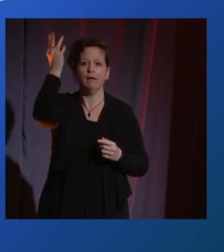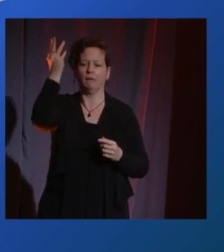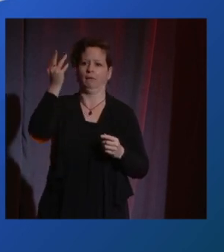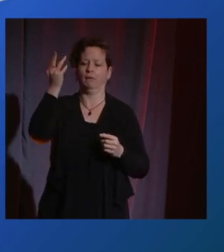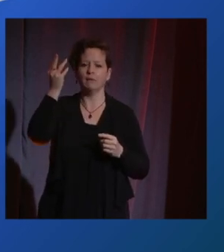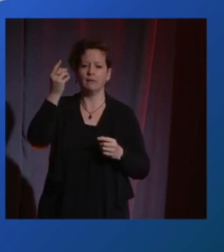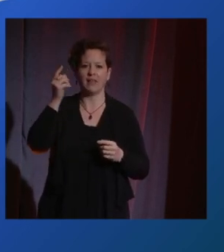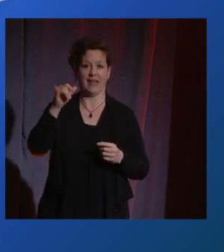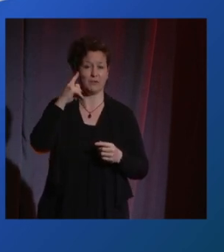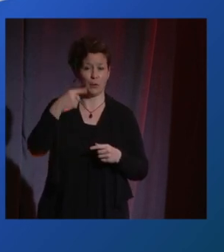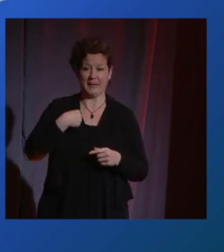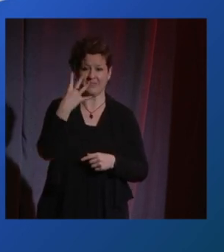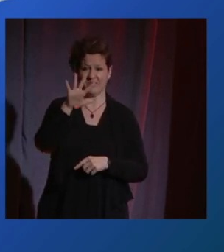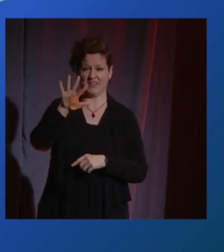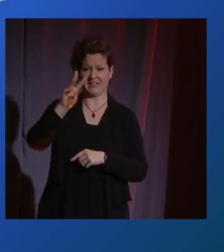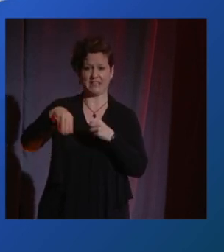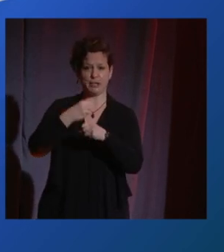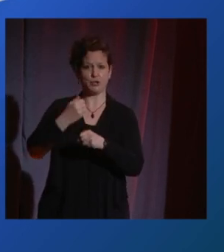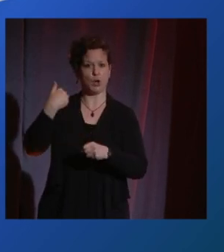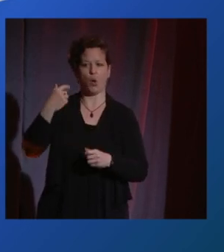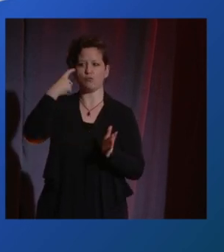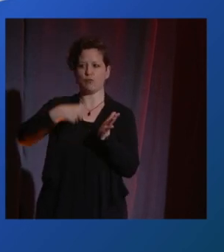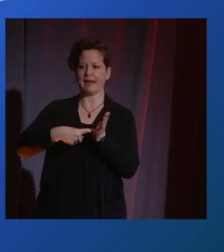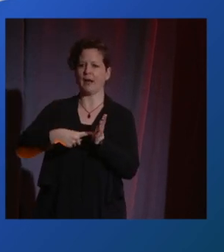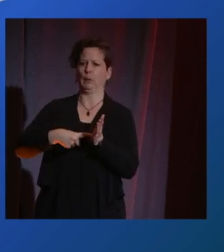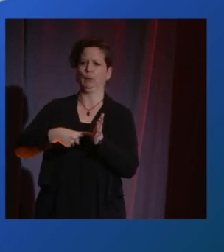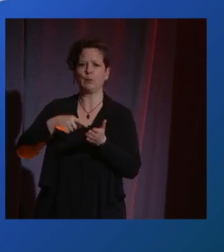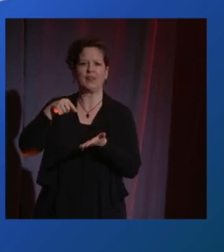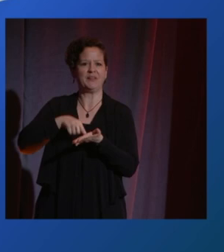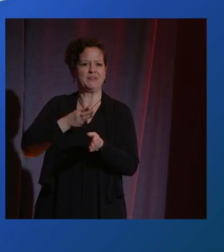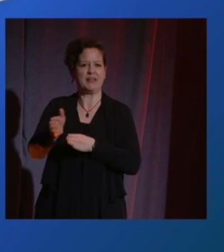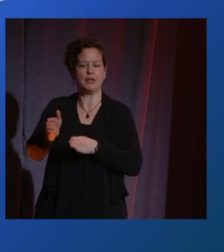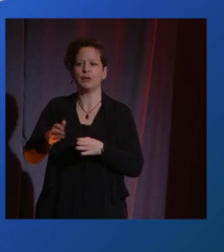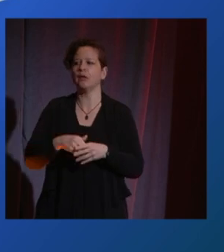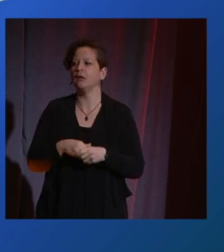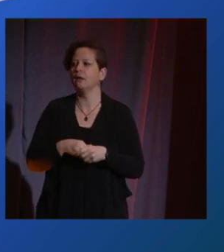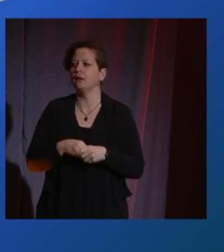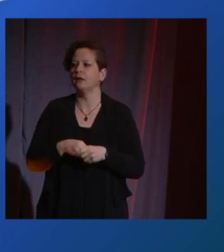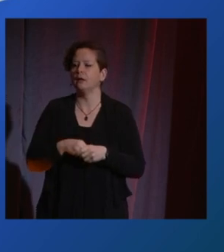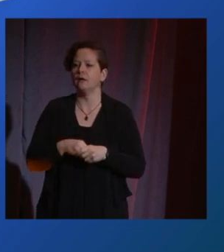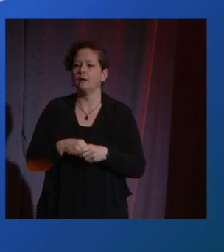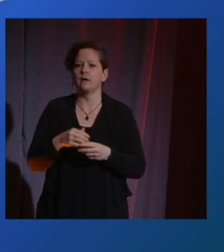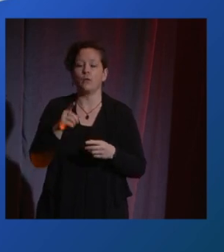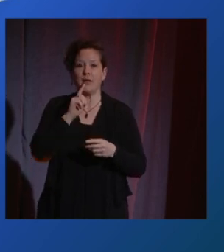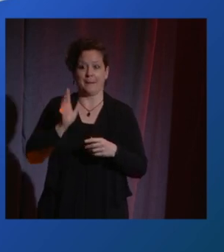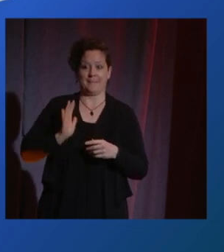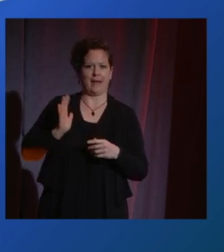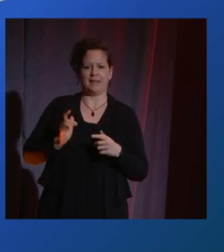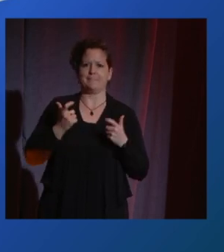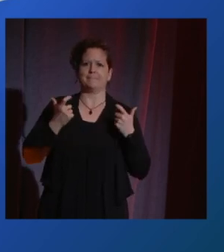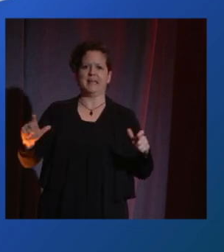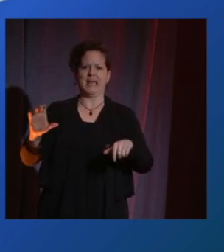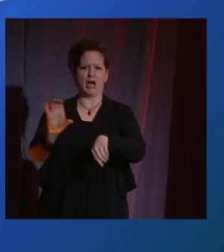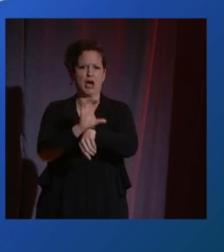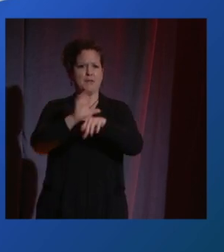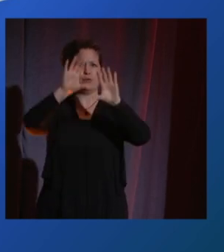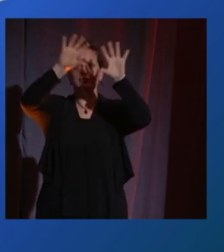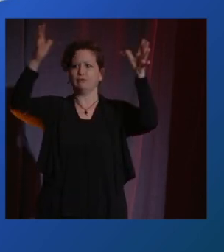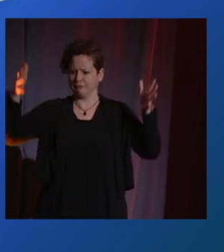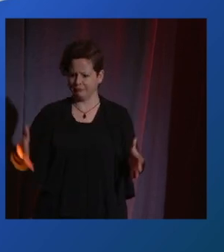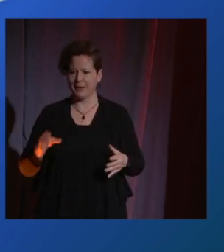years ago uh and I just was enthralled by it at that time we were working with mainframe computers we had